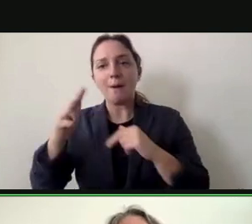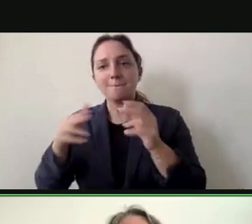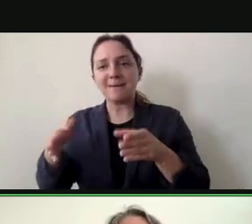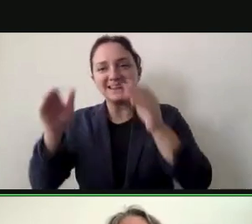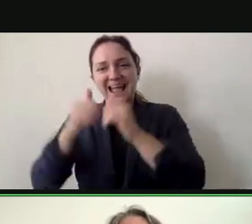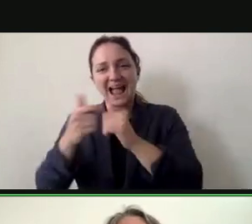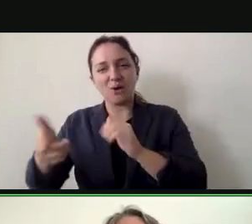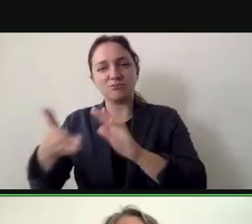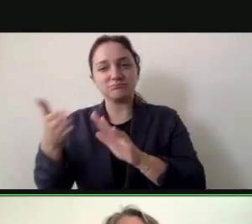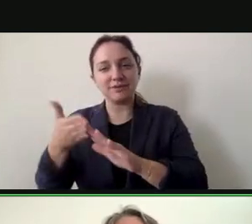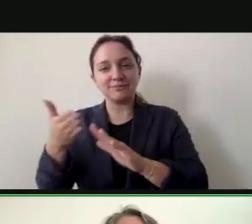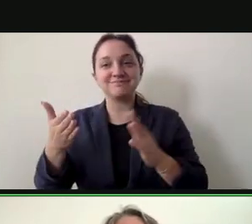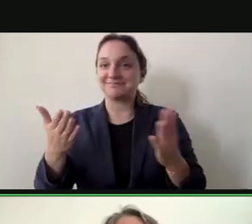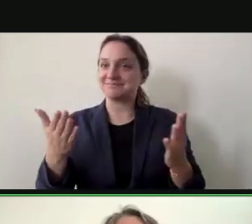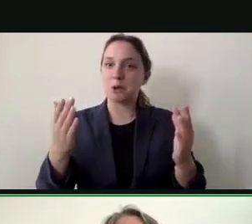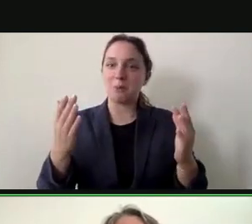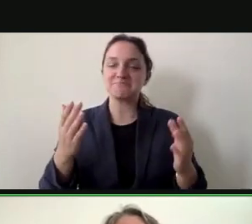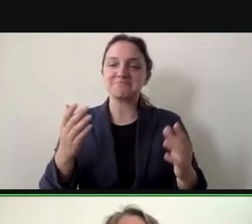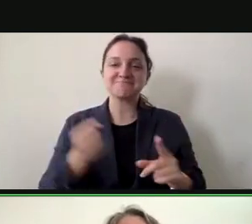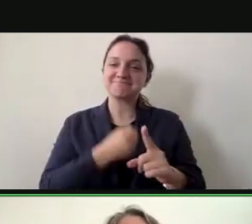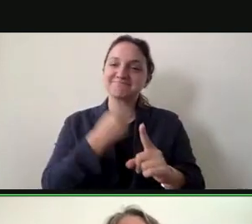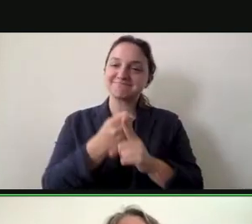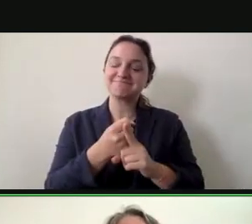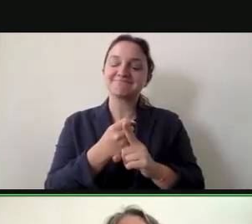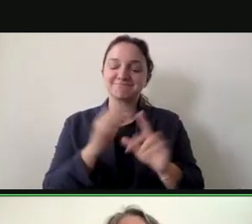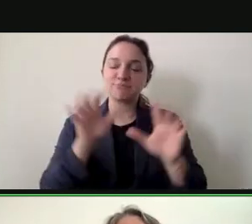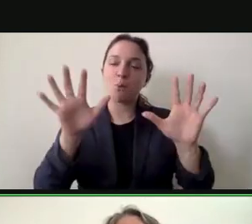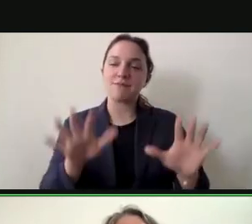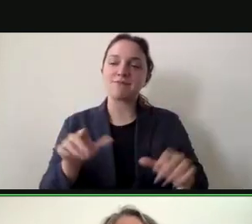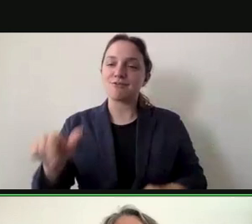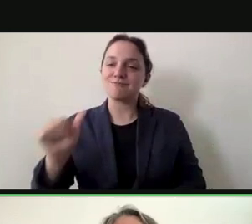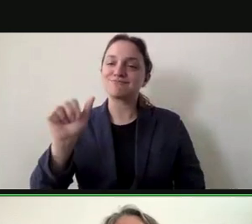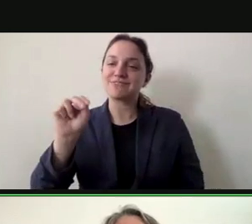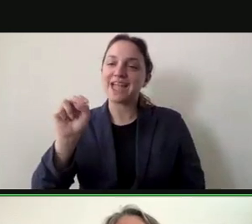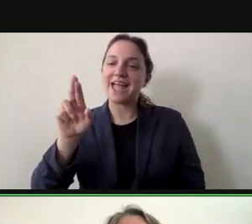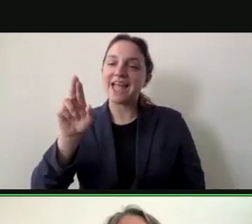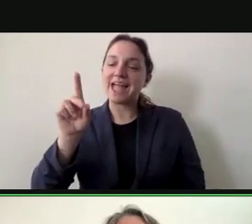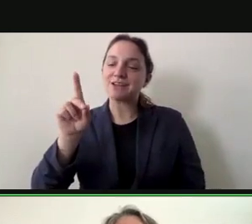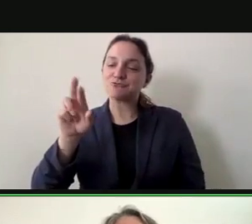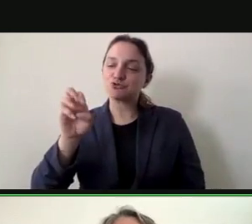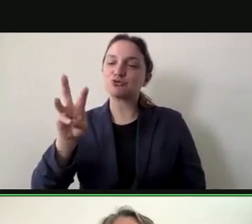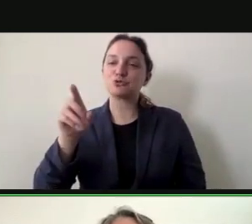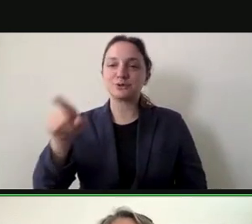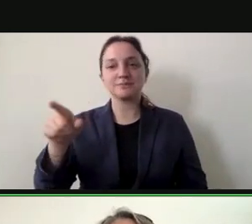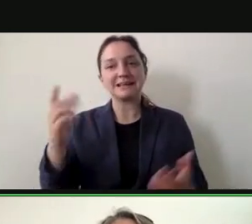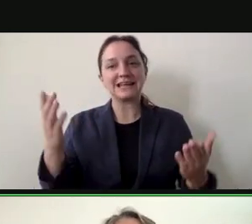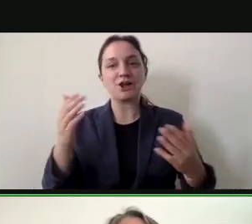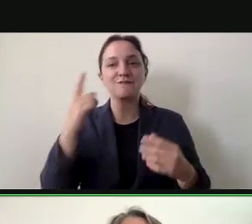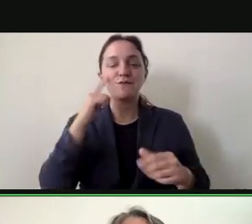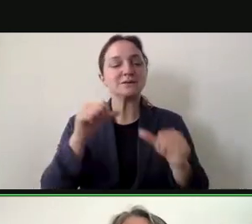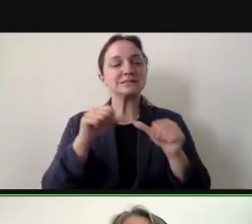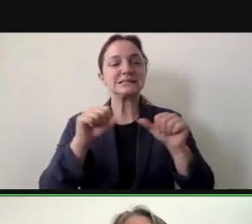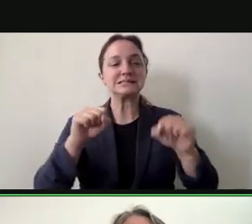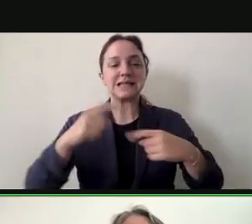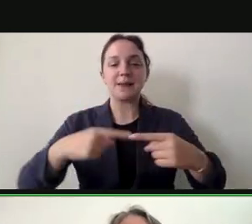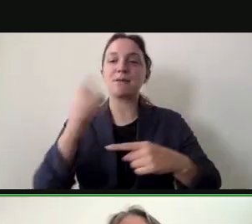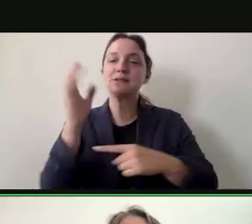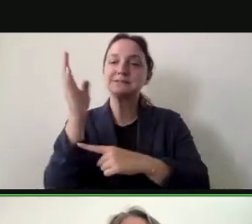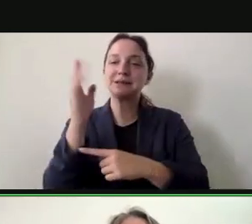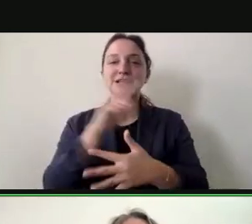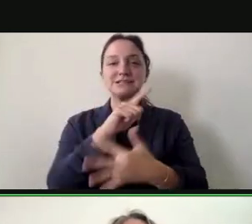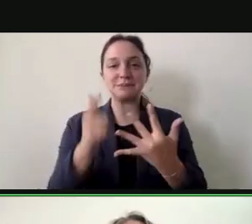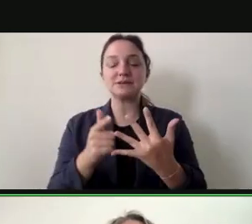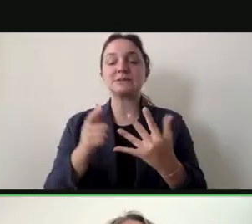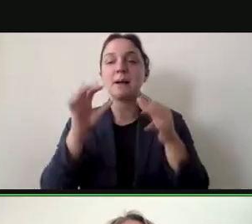it's serendipitous today, Andrew, that you are broadcasting the Sustainable Speaker Series webinar that's focused on